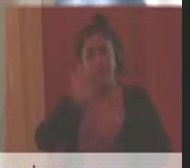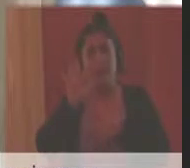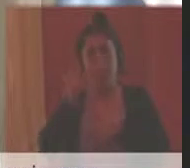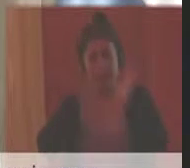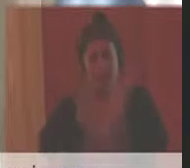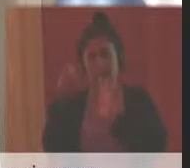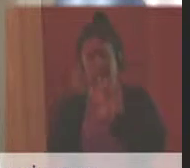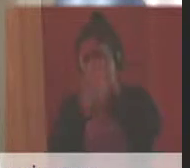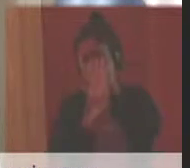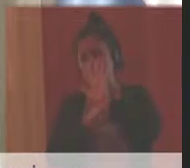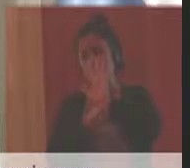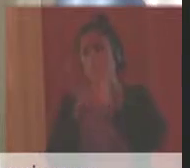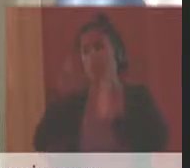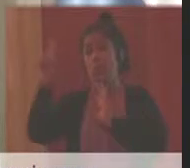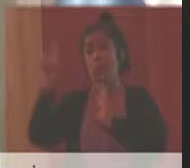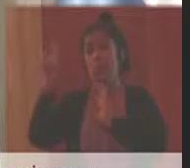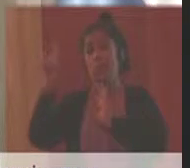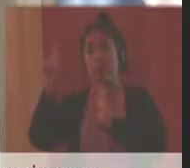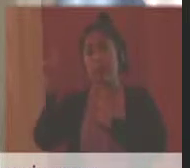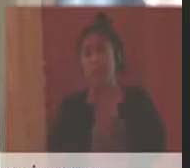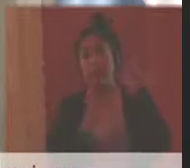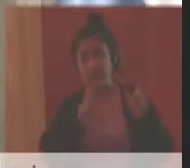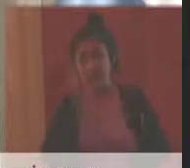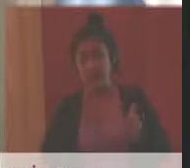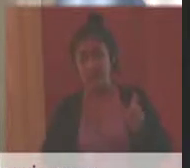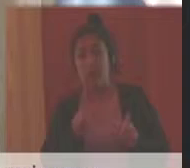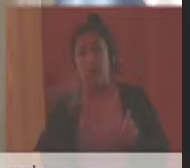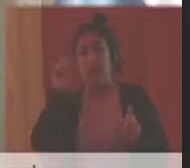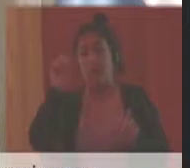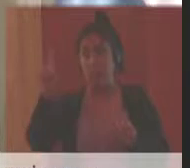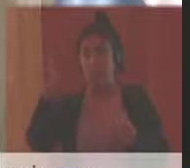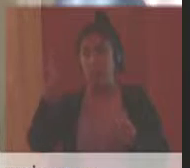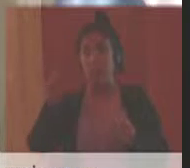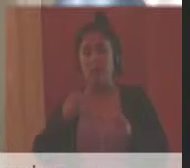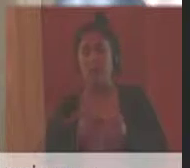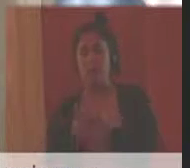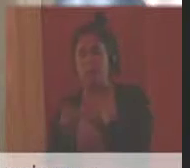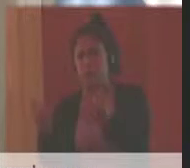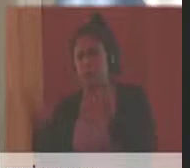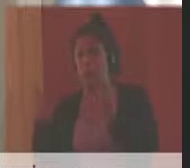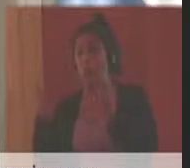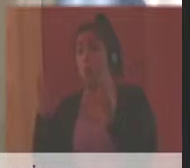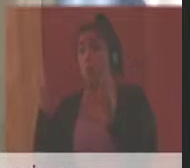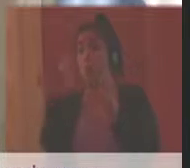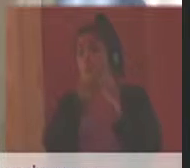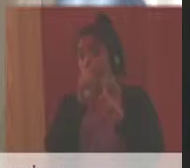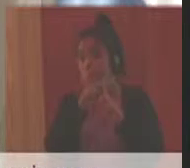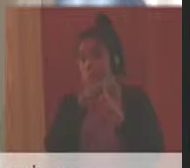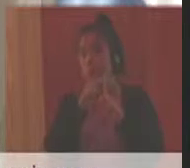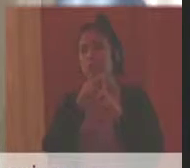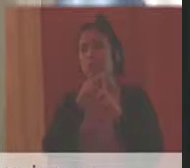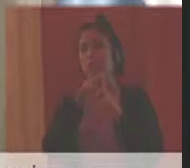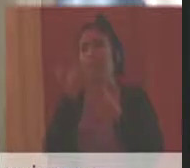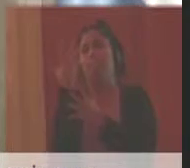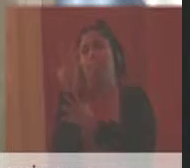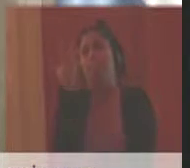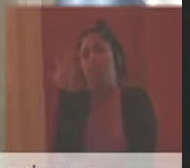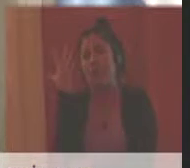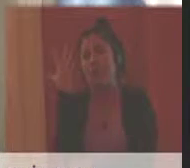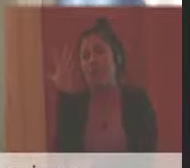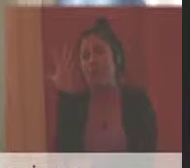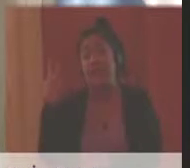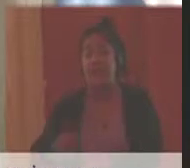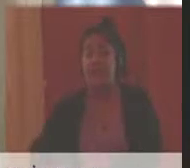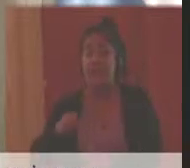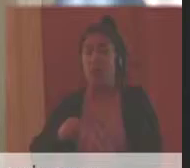inequality. And let me give you a couple of data. One out of the three inhabitants of the region is poor. In other words, does not have enough income to satisfy